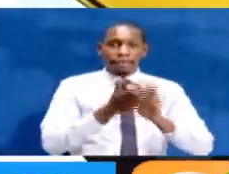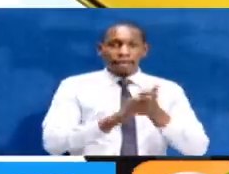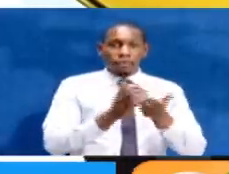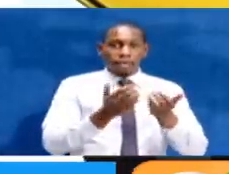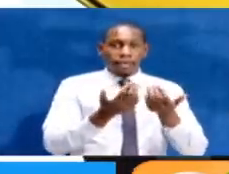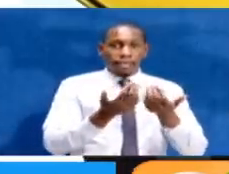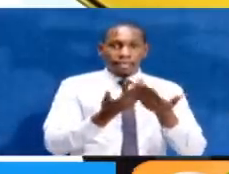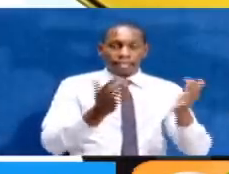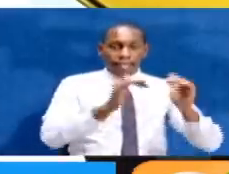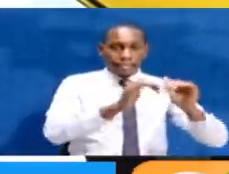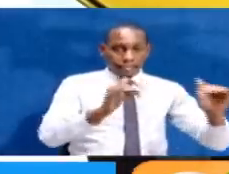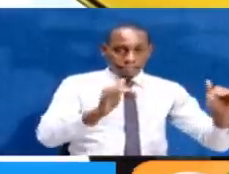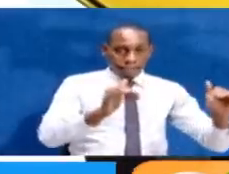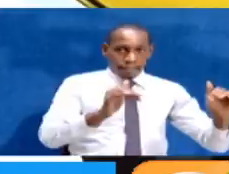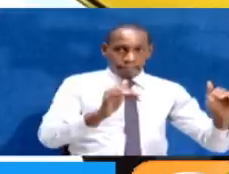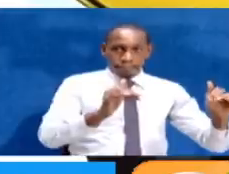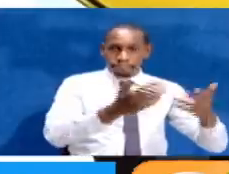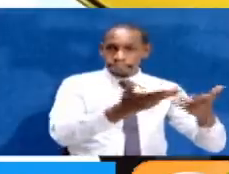that separates you,